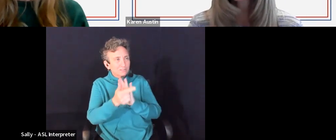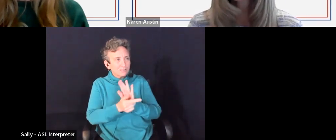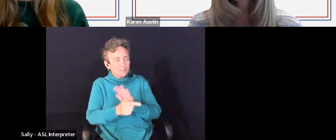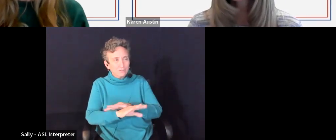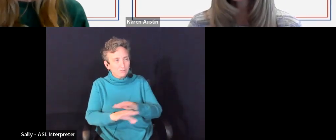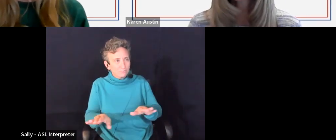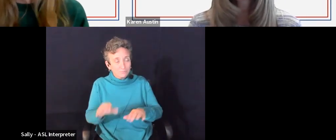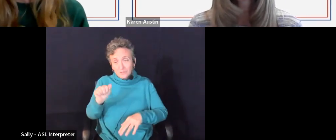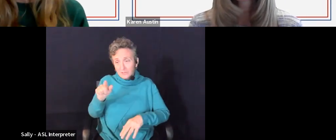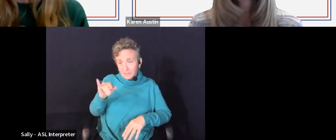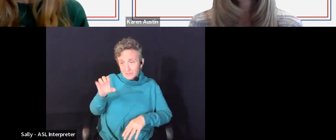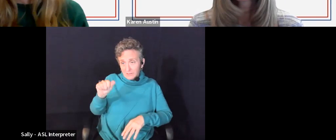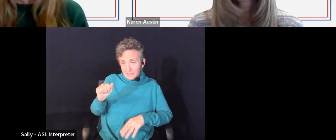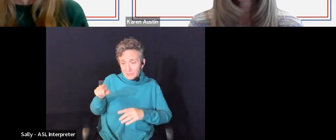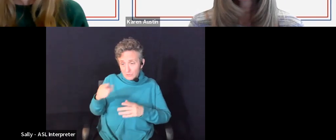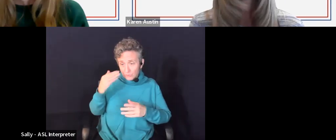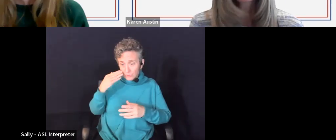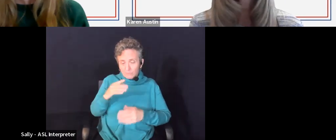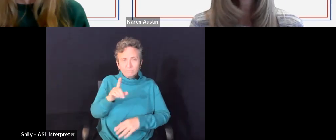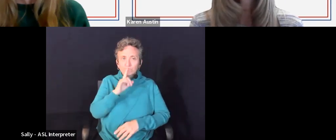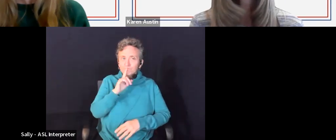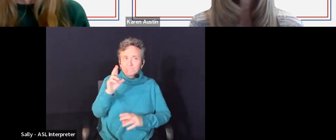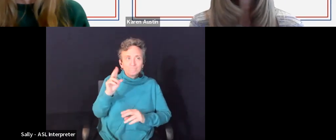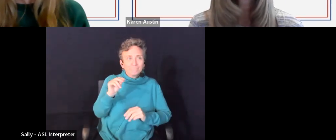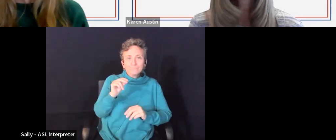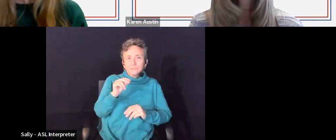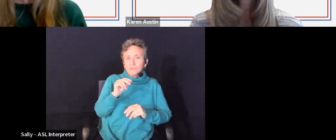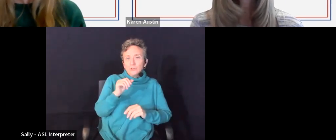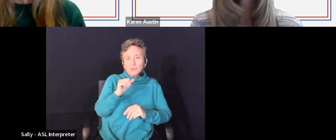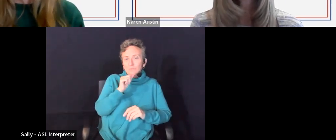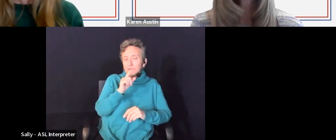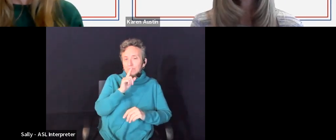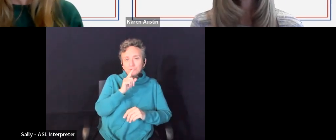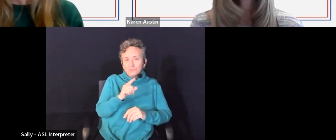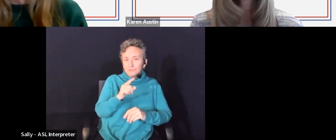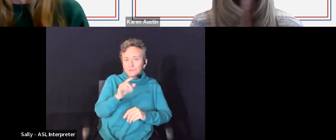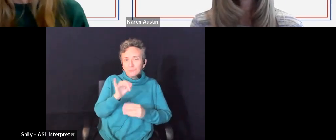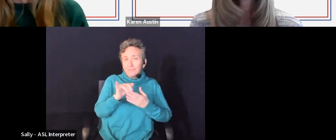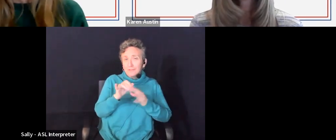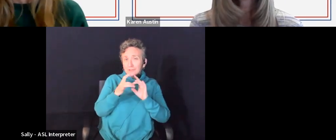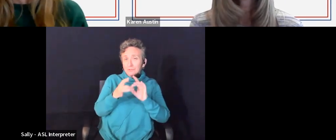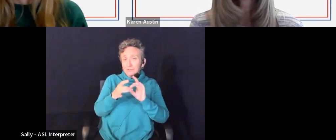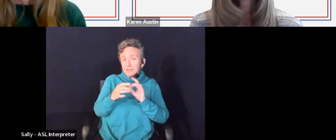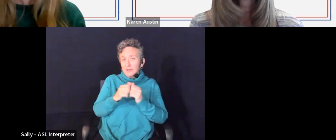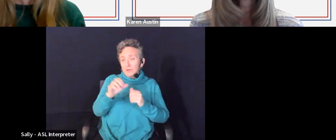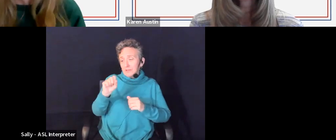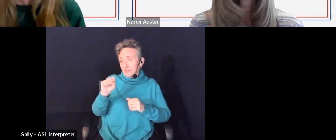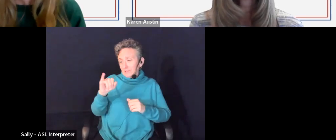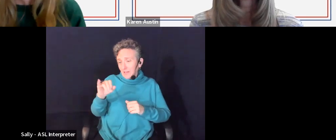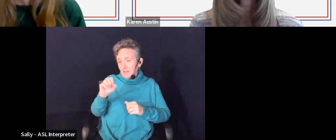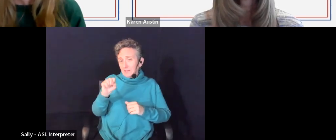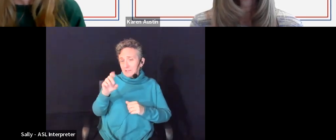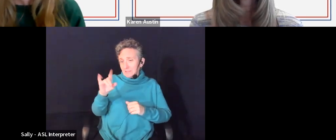Alicia, are you familiar with that? I'm not for sure if it's in regards to SSI, SSDI,